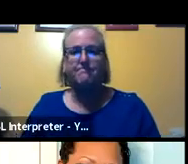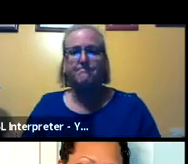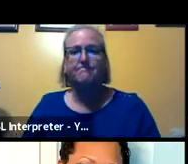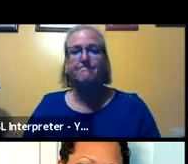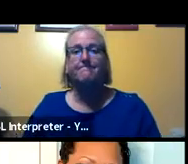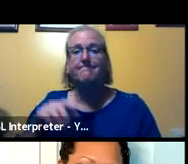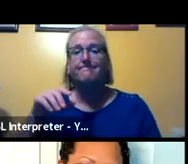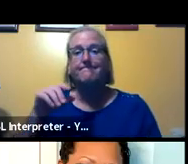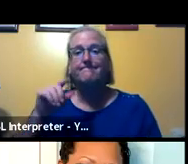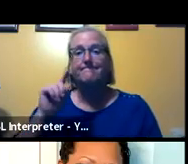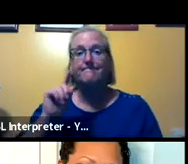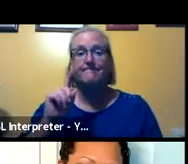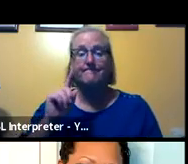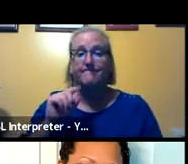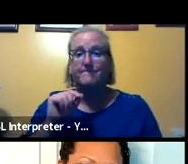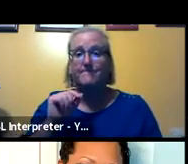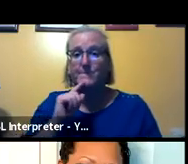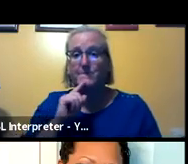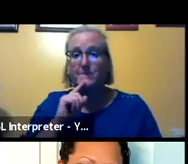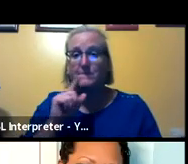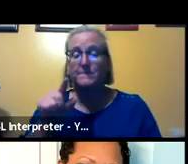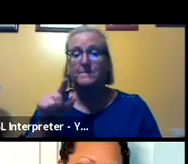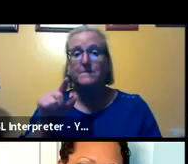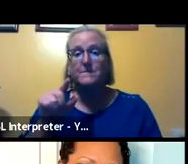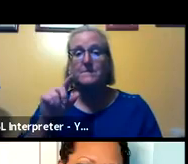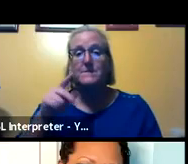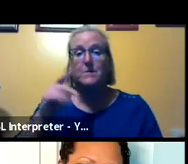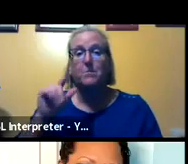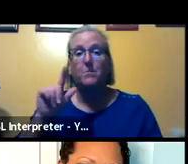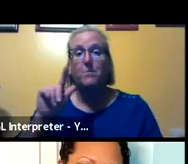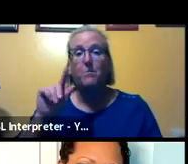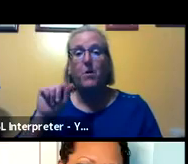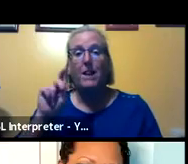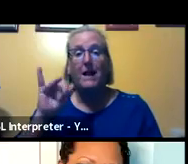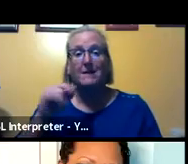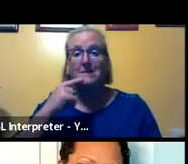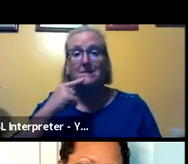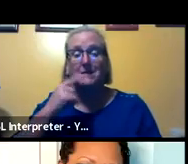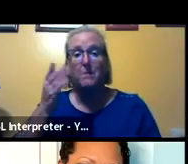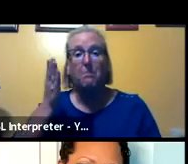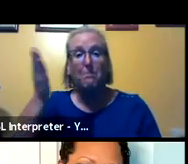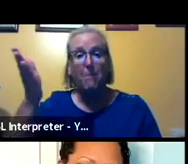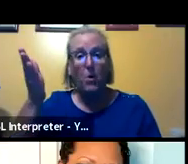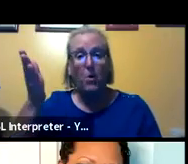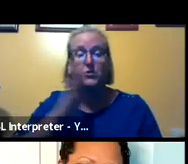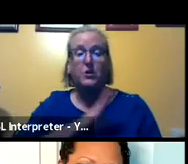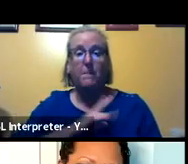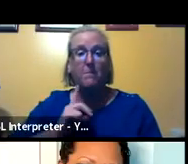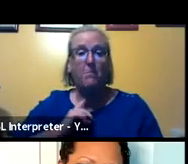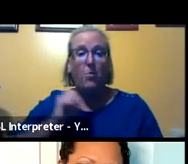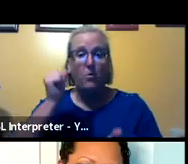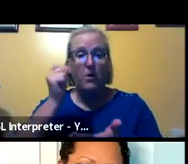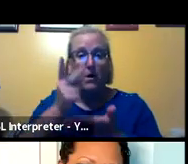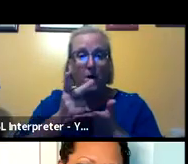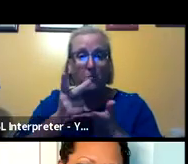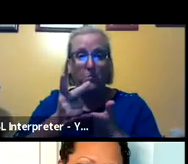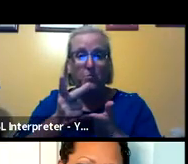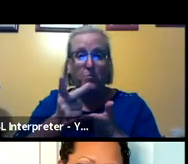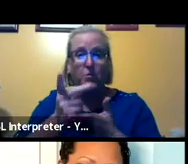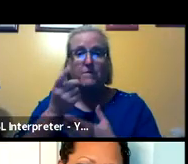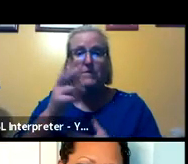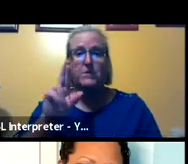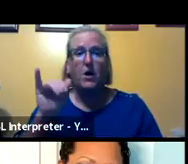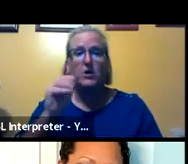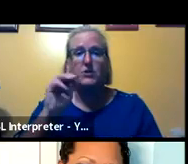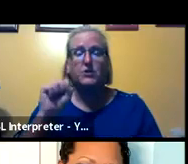Let me get to this. Okay. This is Fred Pulaski. I'd like to make a motion that the board approve Dr.